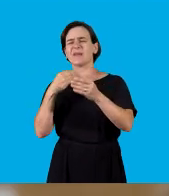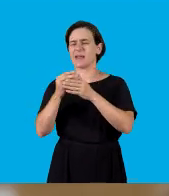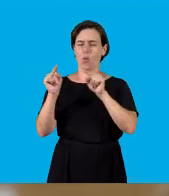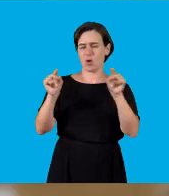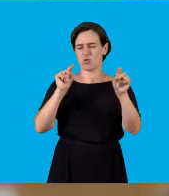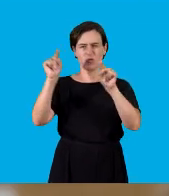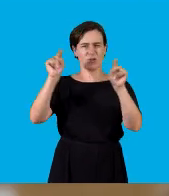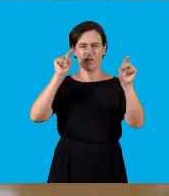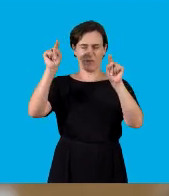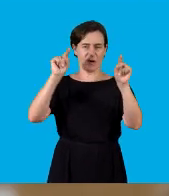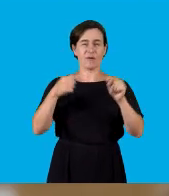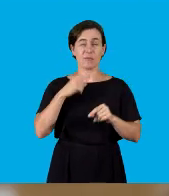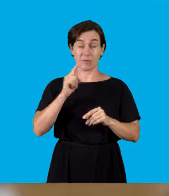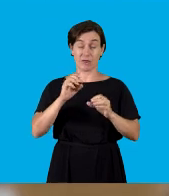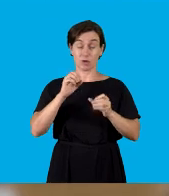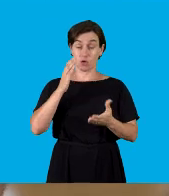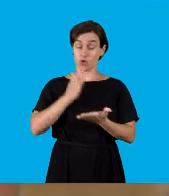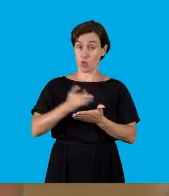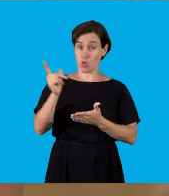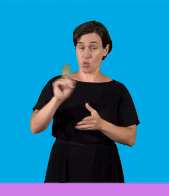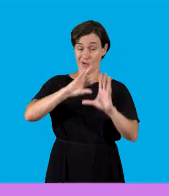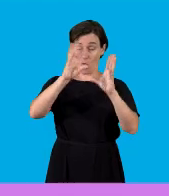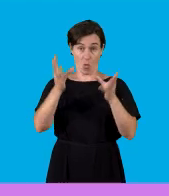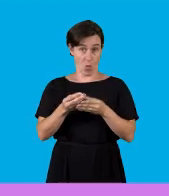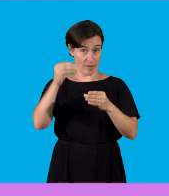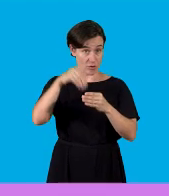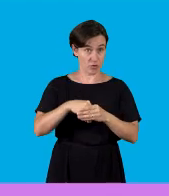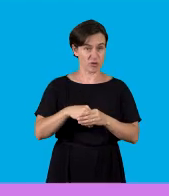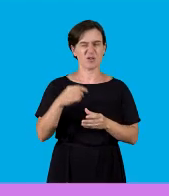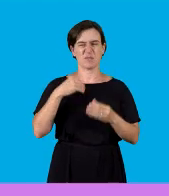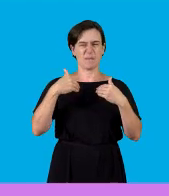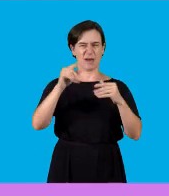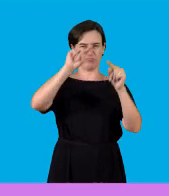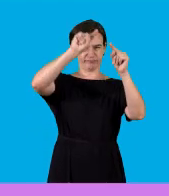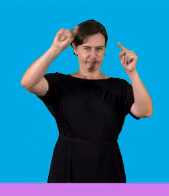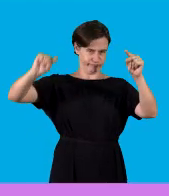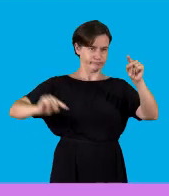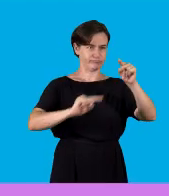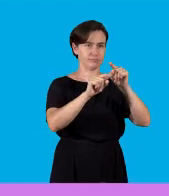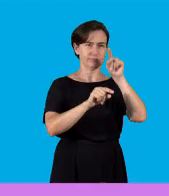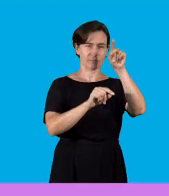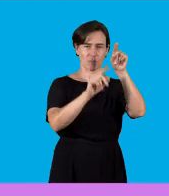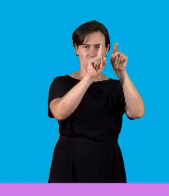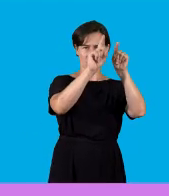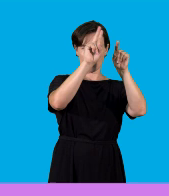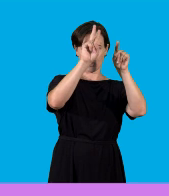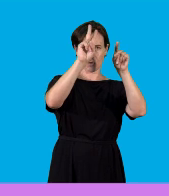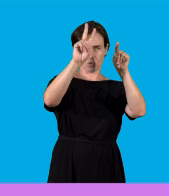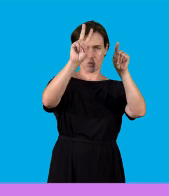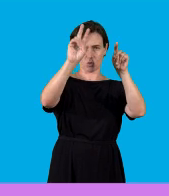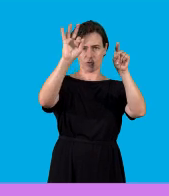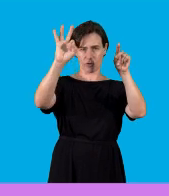don't miss out on any entrance. So let's count clockwise. We've got number one, gate one, gate